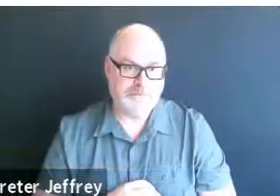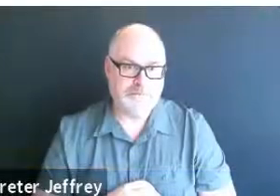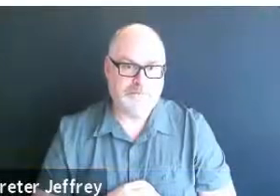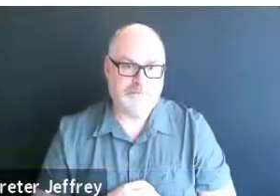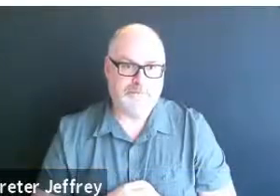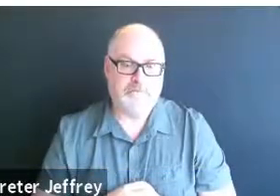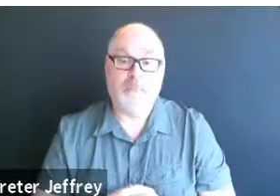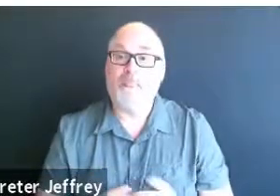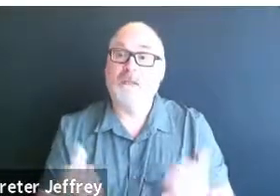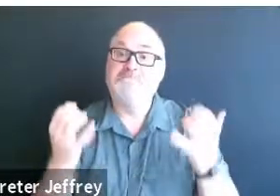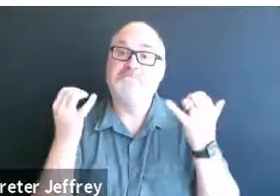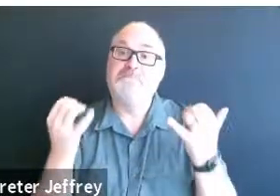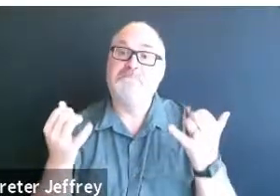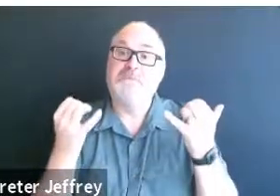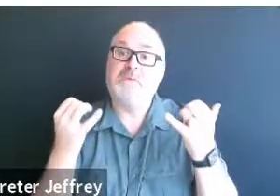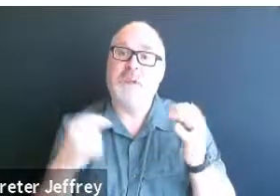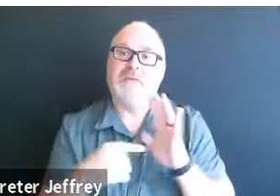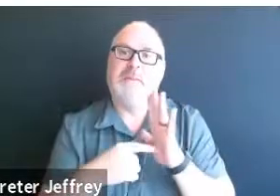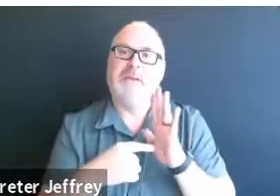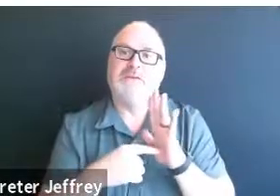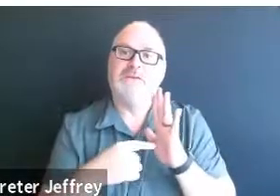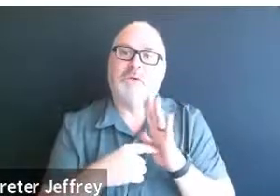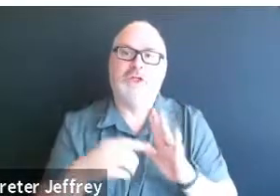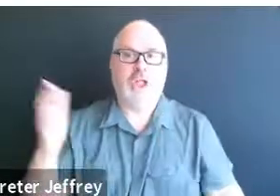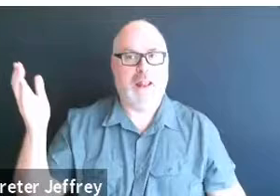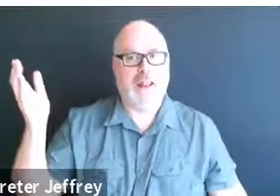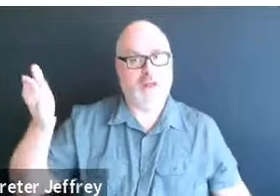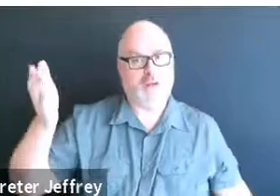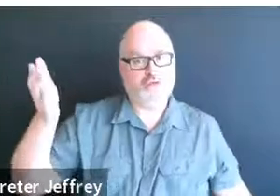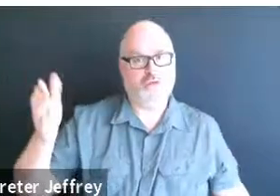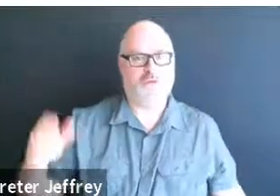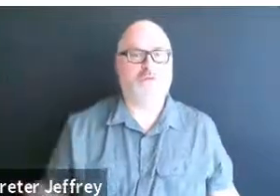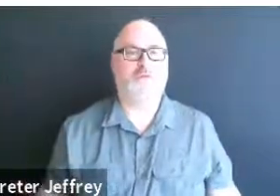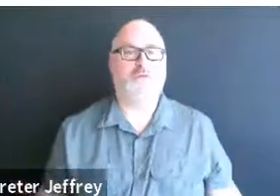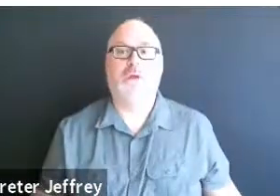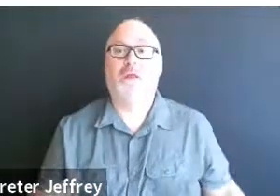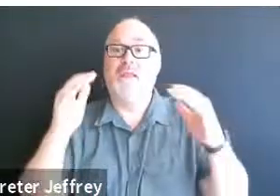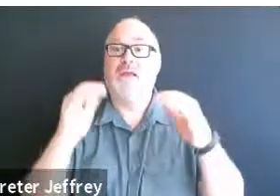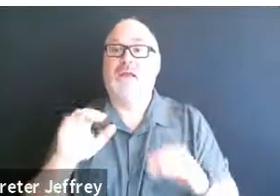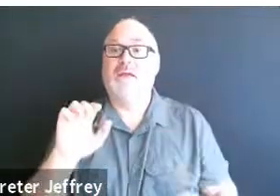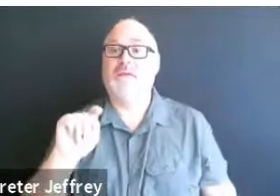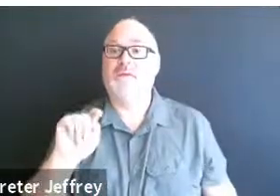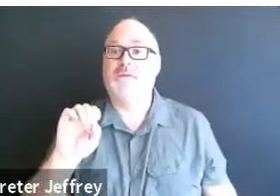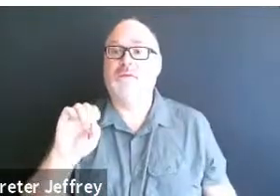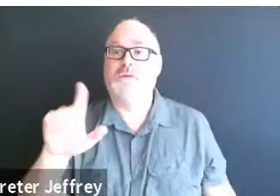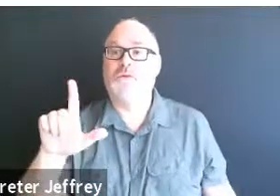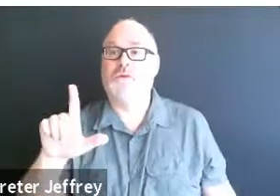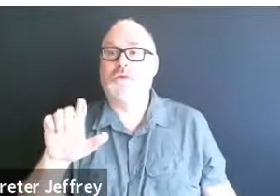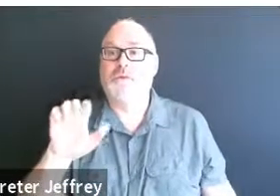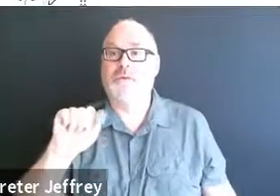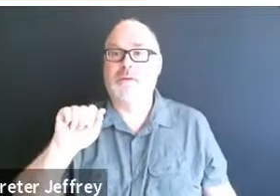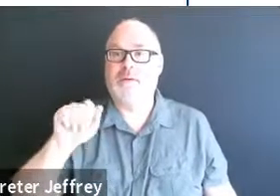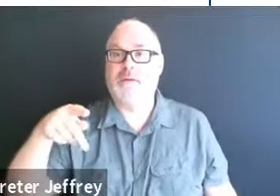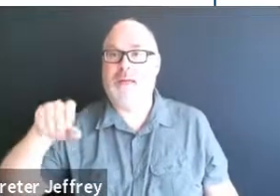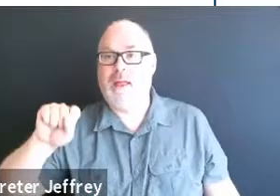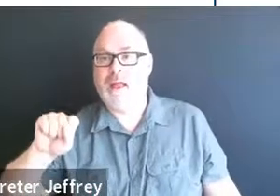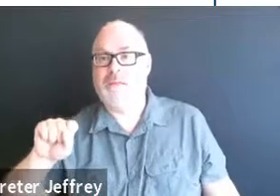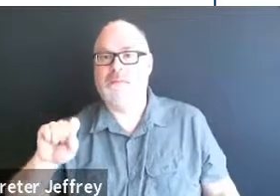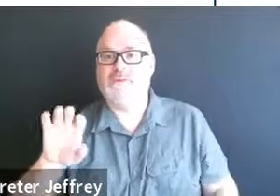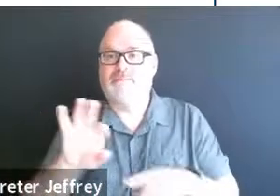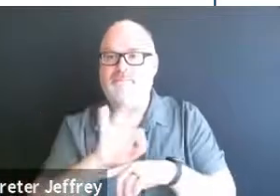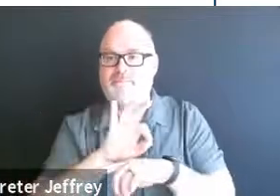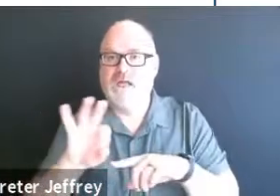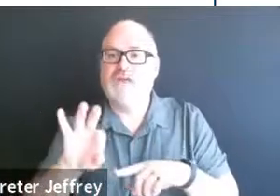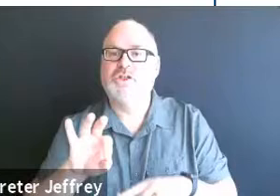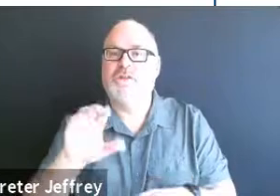So now I'm in the demonstration lecture. The next tool I'd like to show you all is the apps feature, which is indicated by this